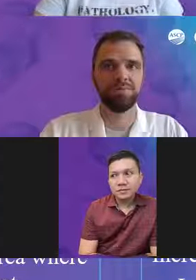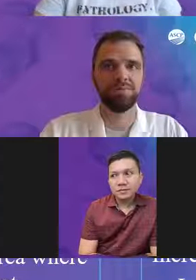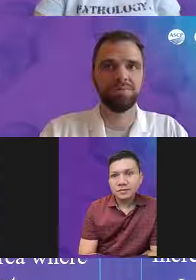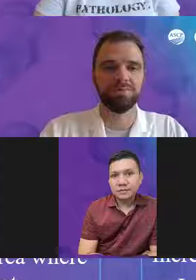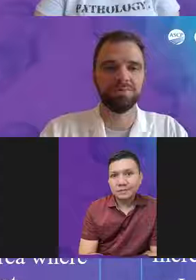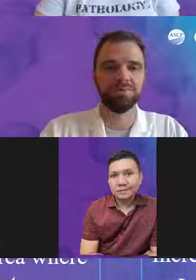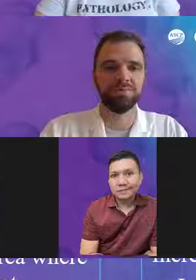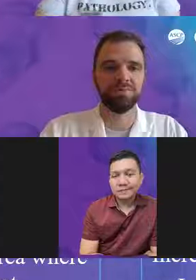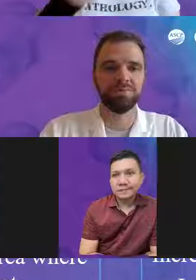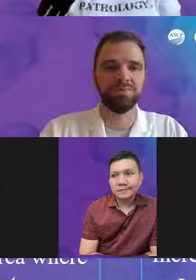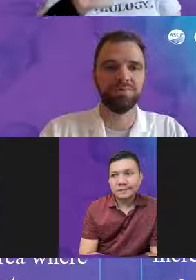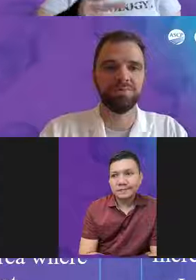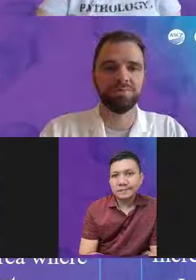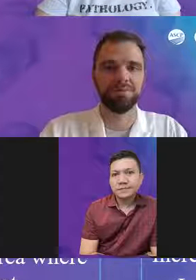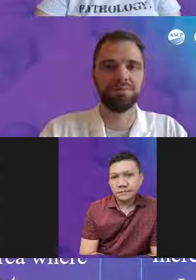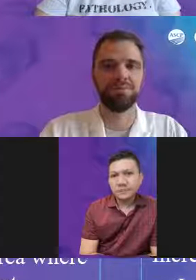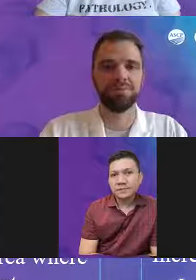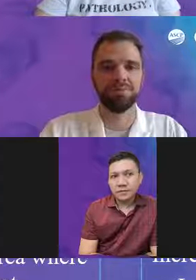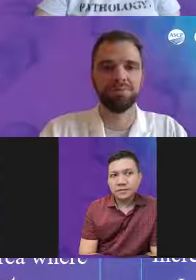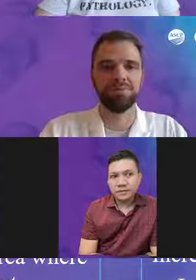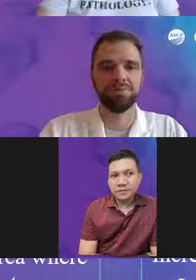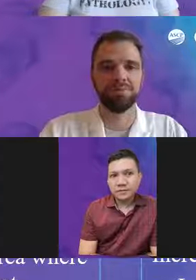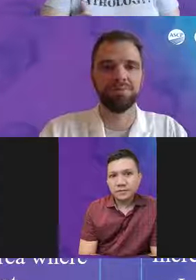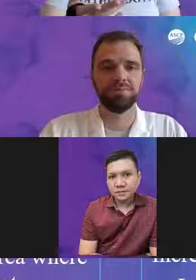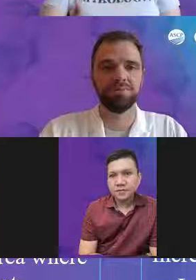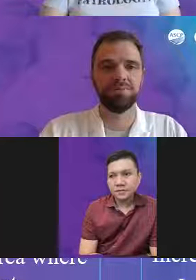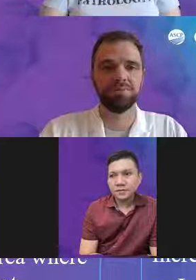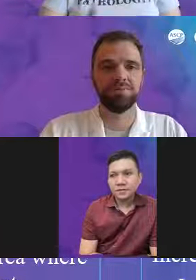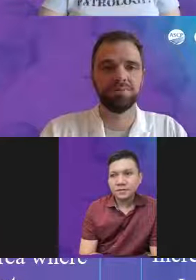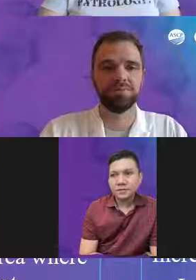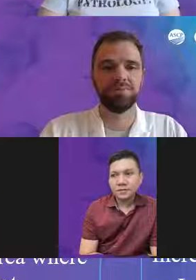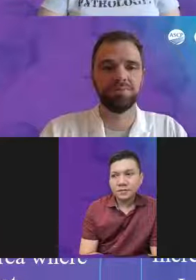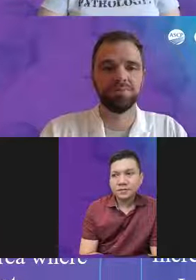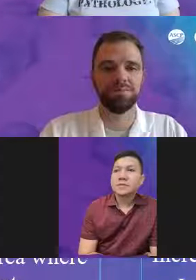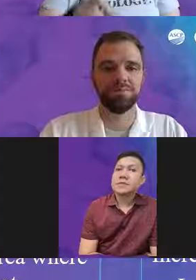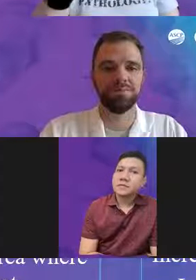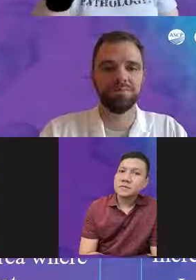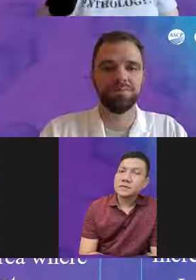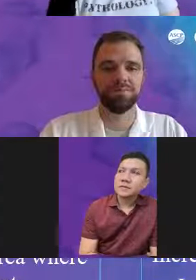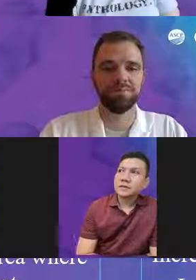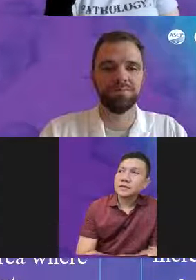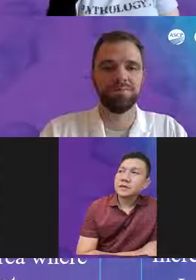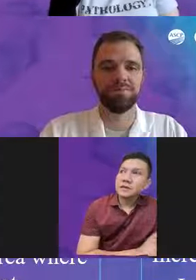we analyze it, and it's a component that's shown on the CBC. But